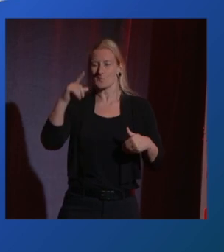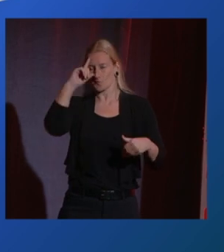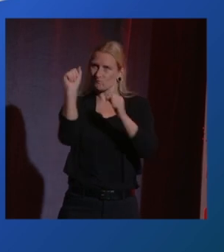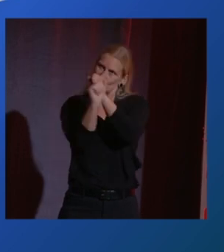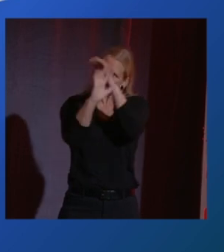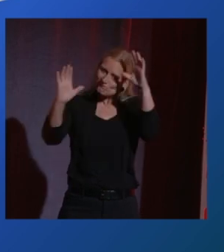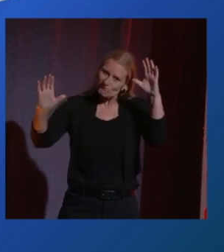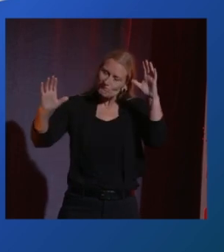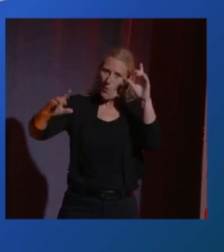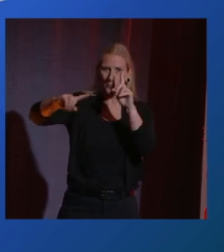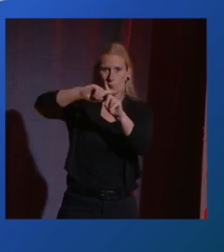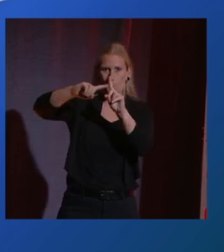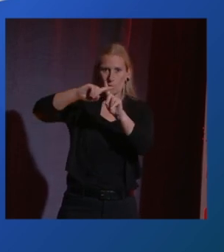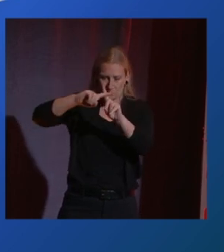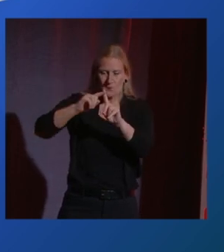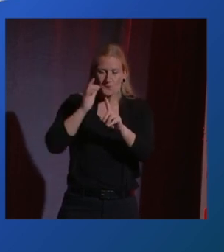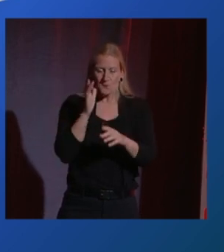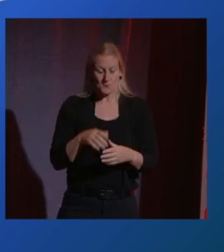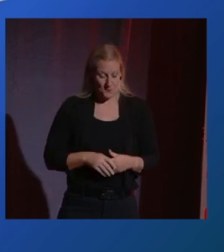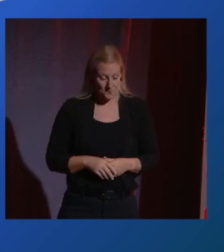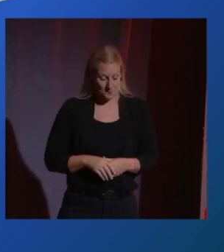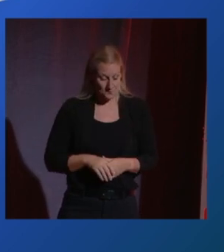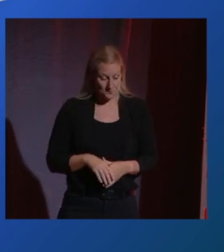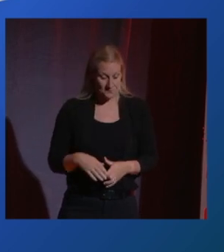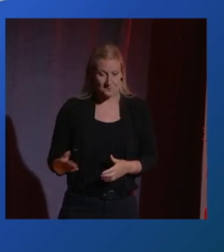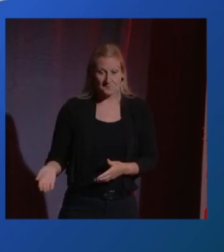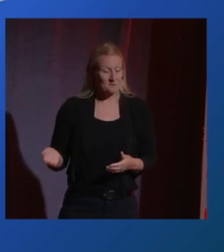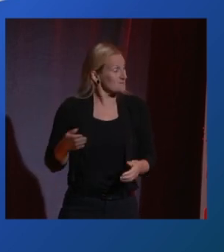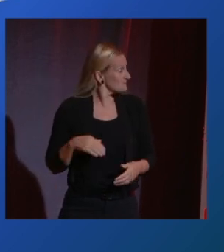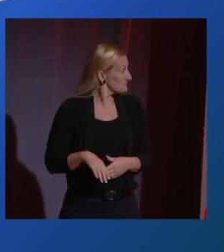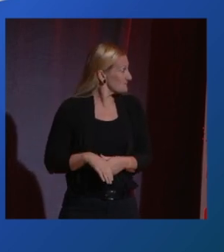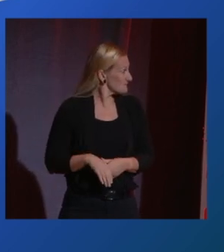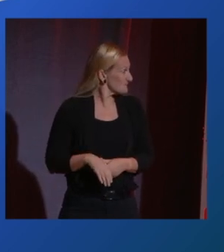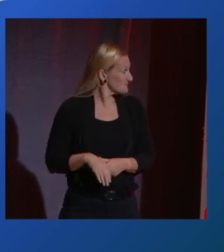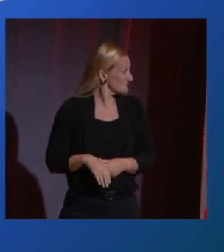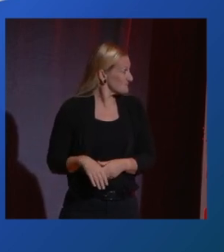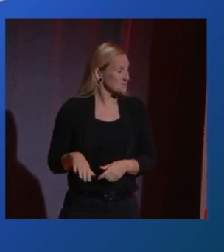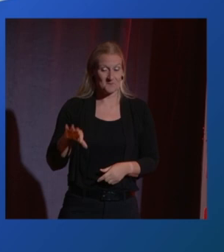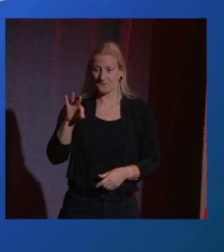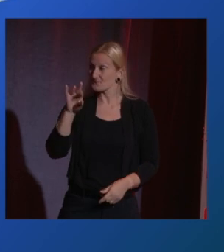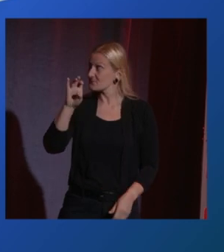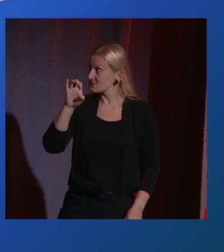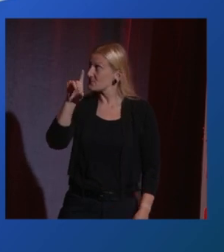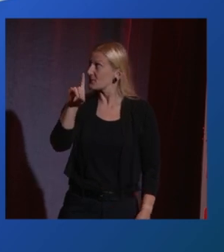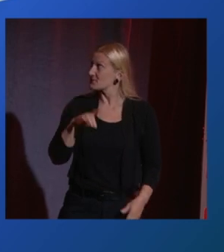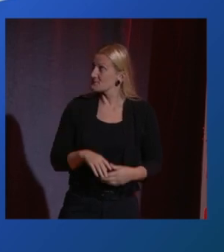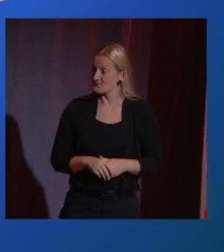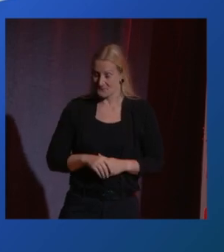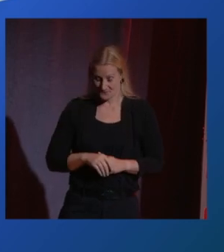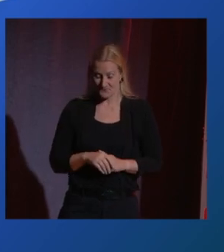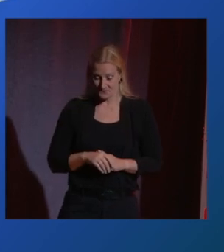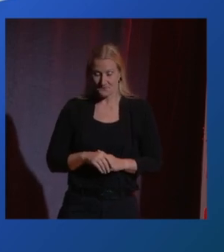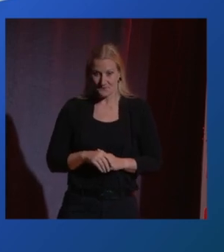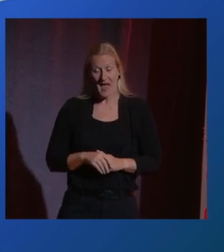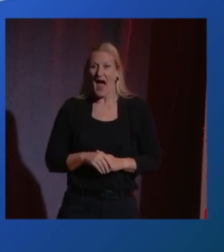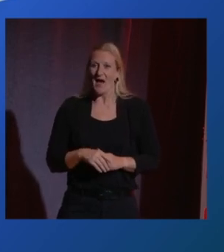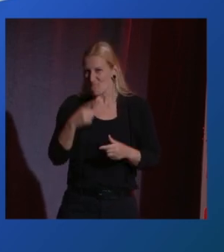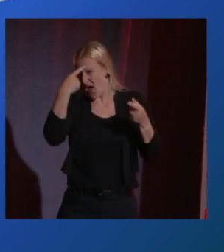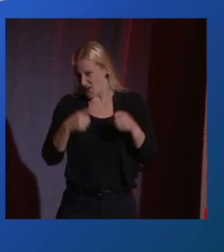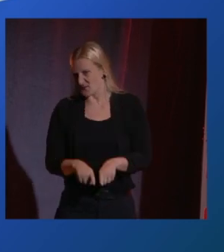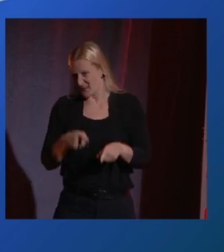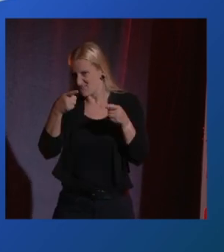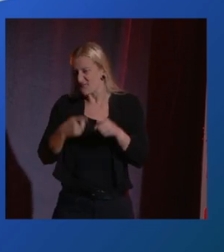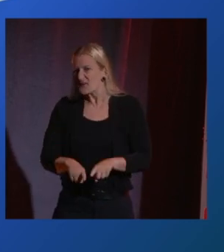machines transparency Fred yeah I I agree entirely I'm um very optimistic because science